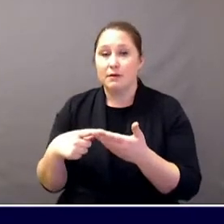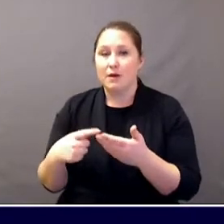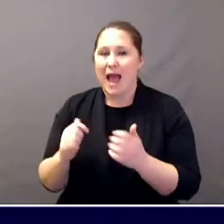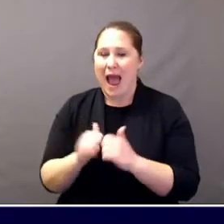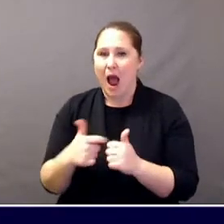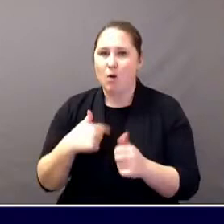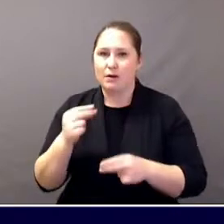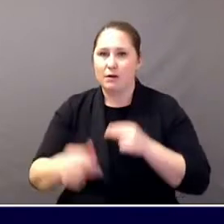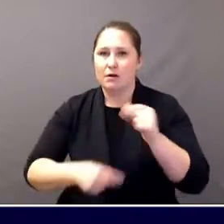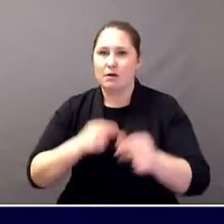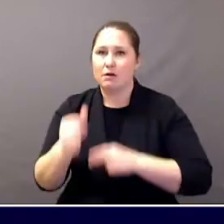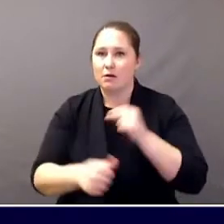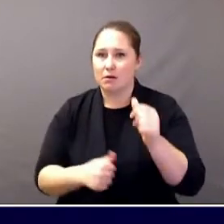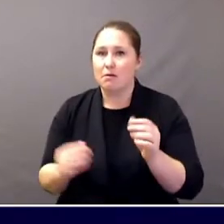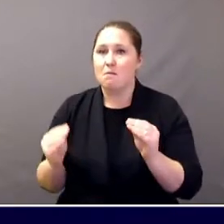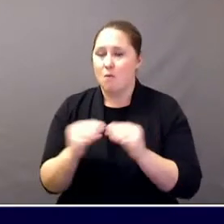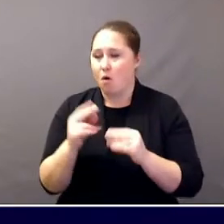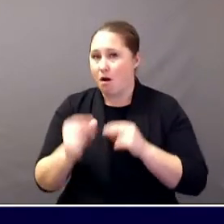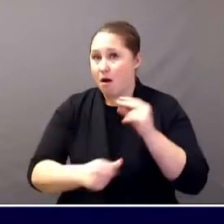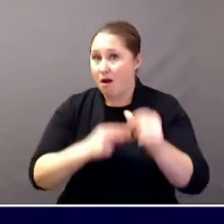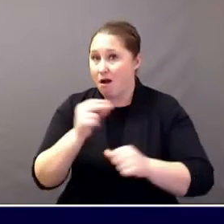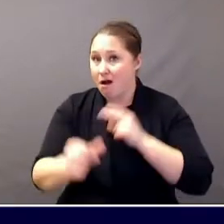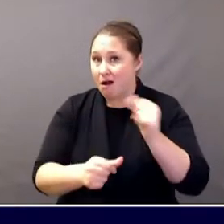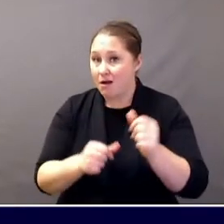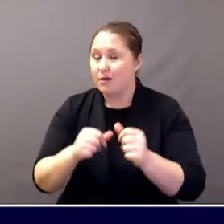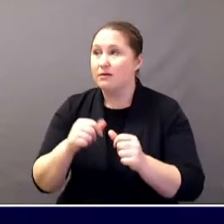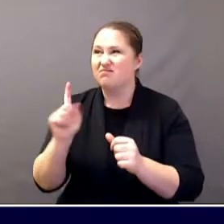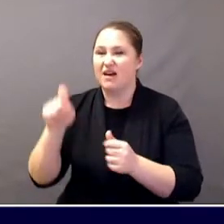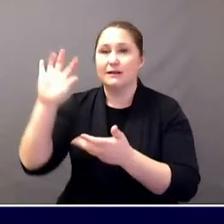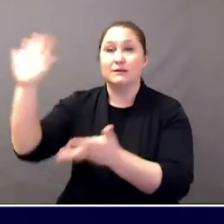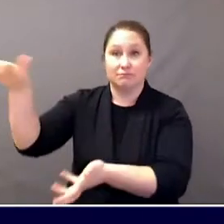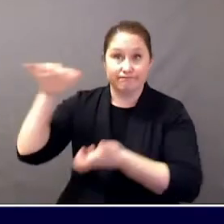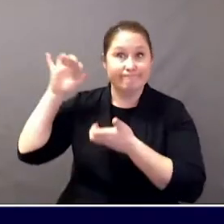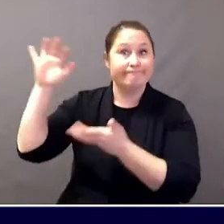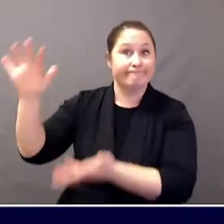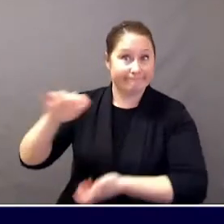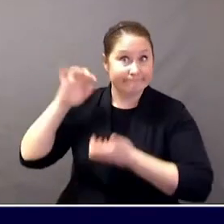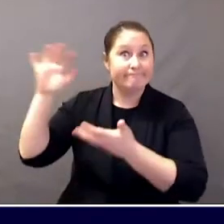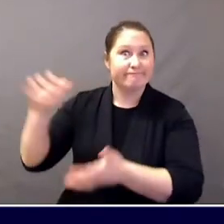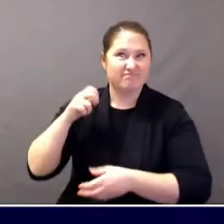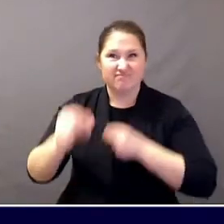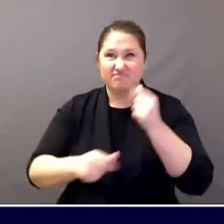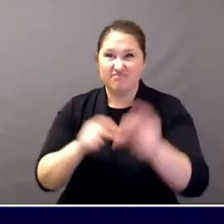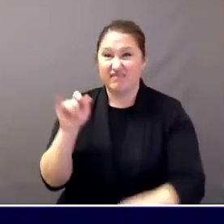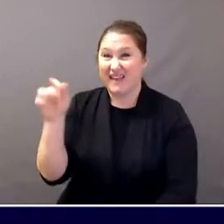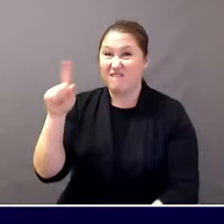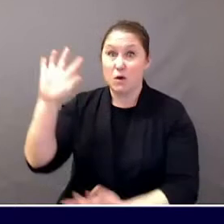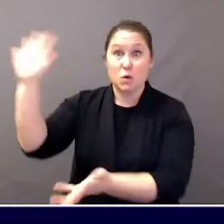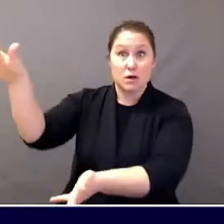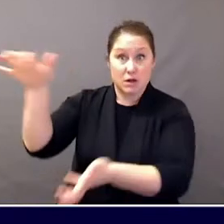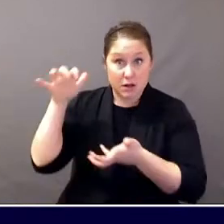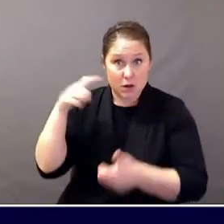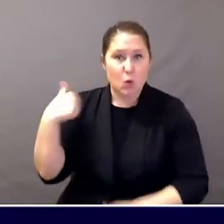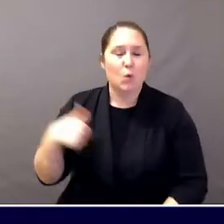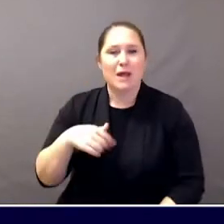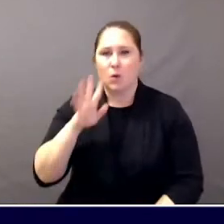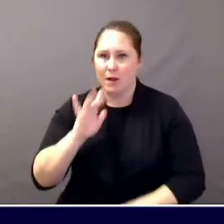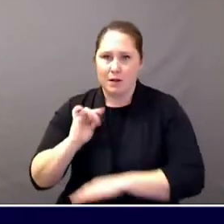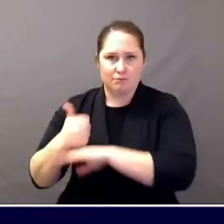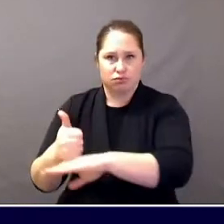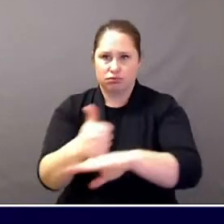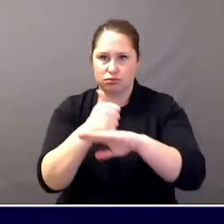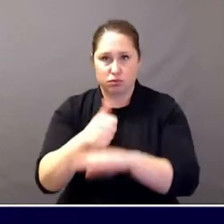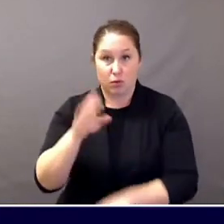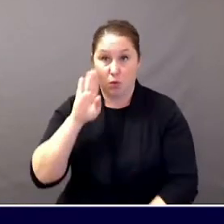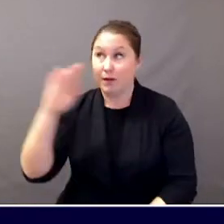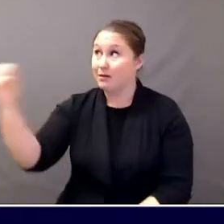pace as states and them increasing the pace of supply. And I said, you know, if you build it, they will come. If you send it, we will use